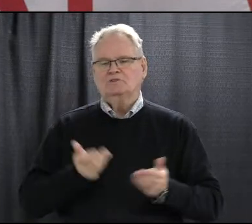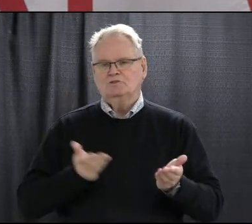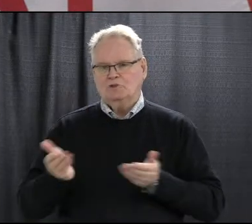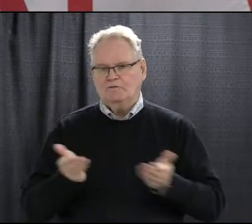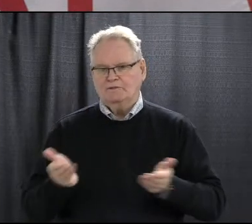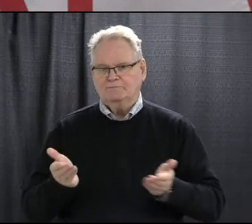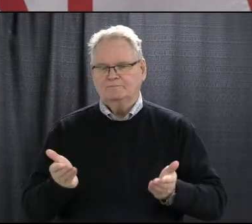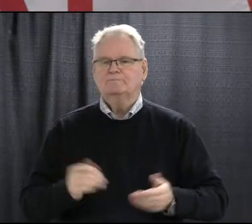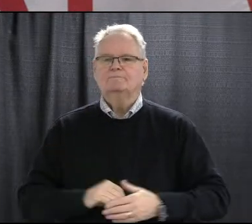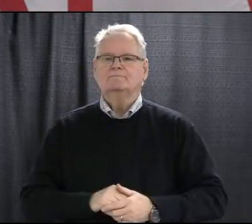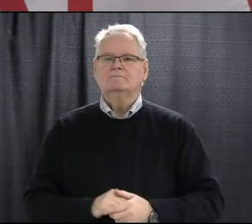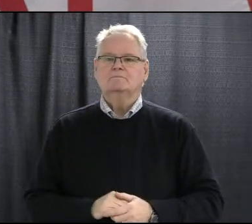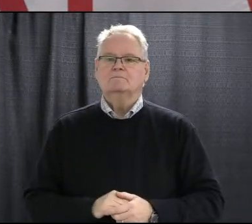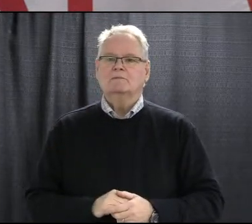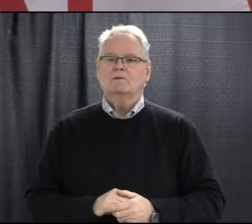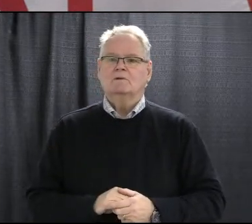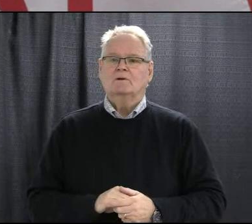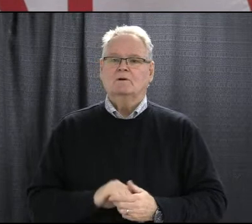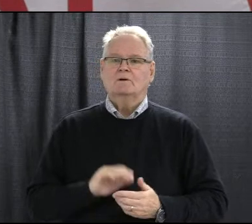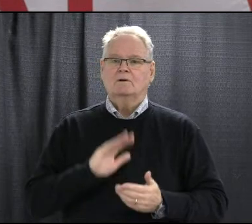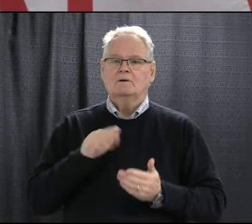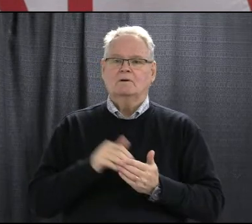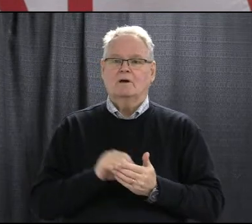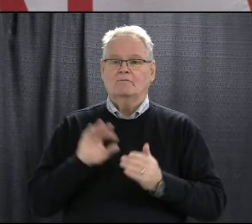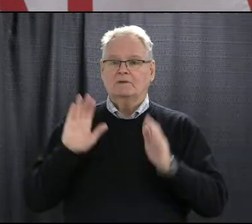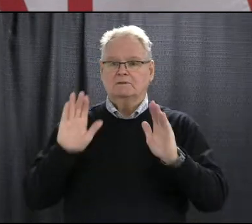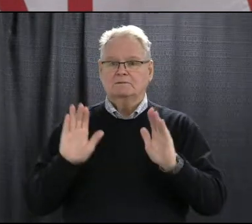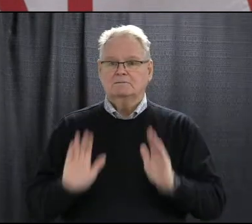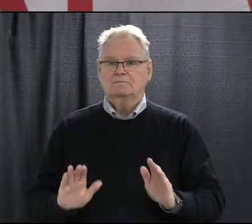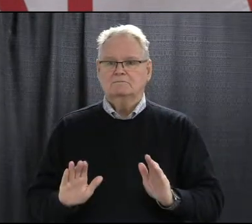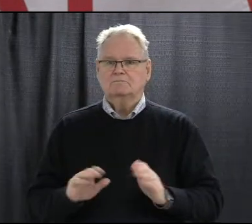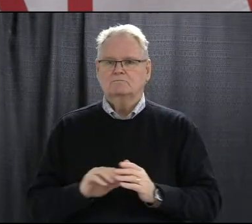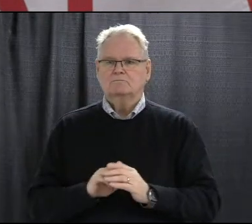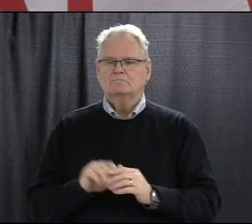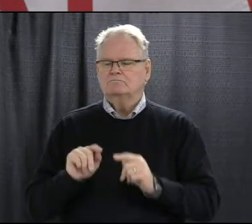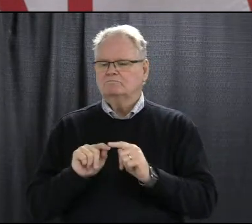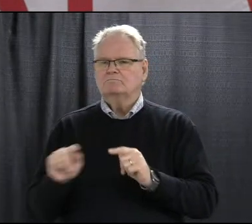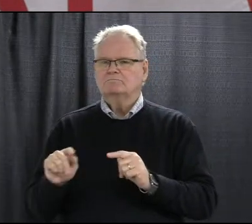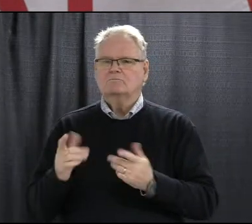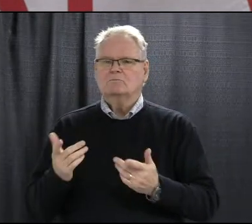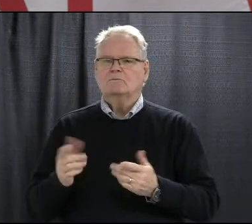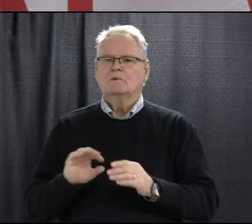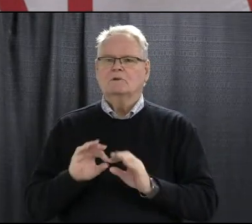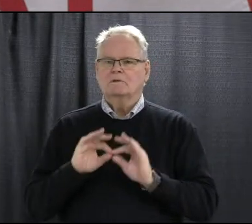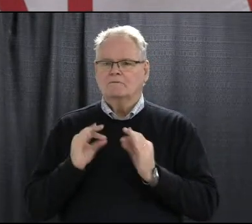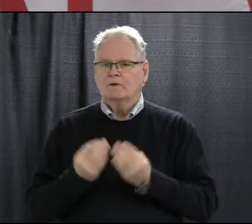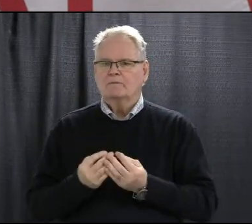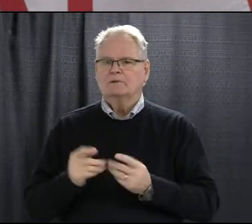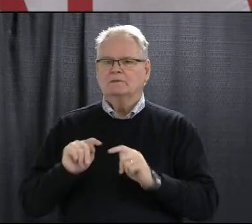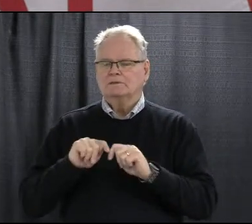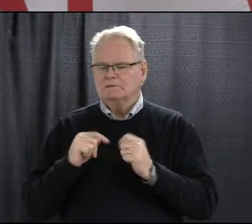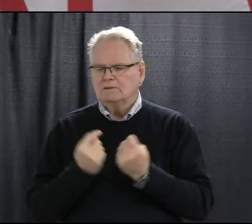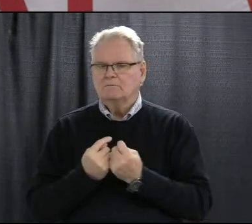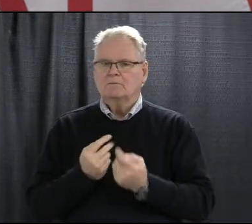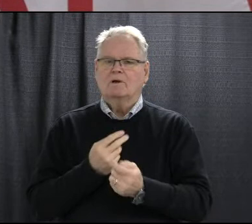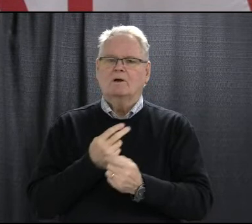Excellence will be connected to our family care teams and other hospitals as part of the continuum of care.